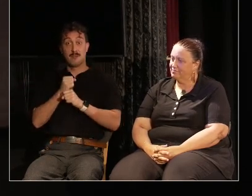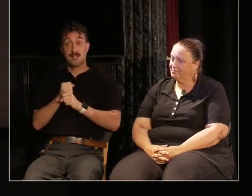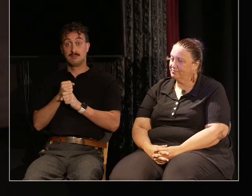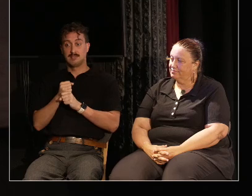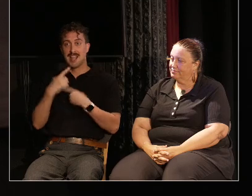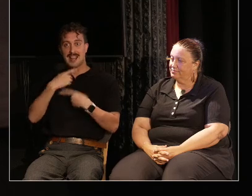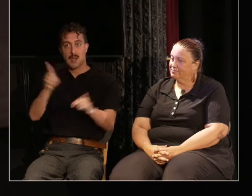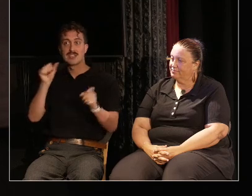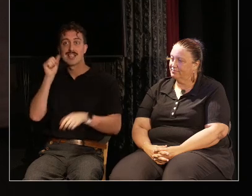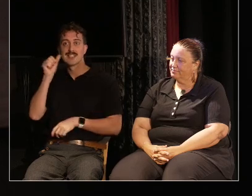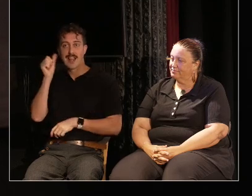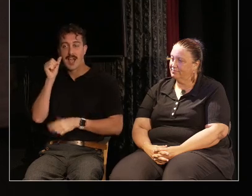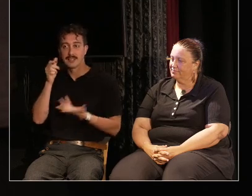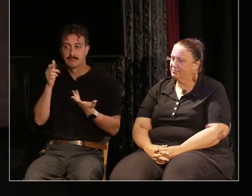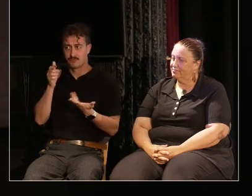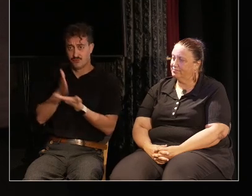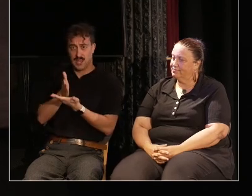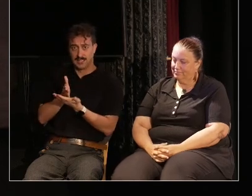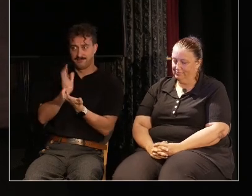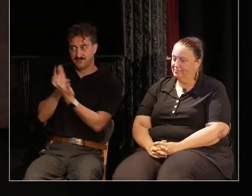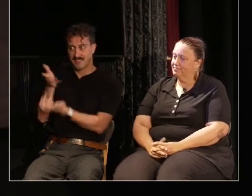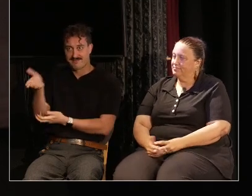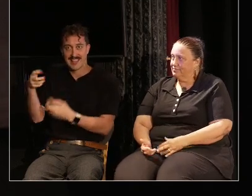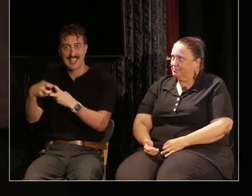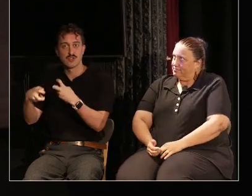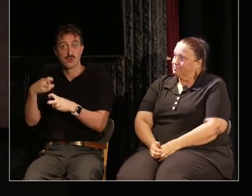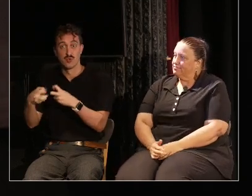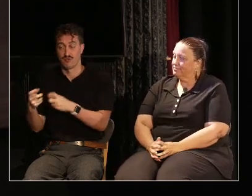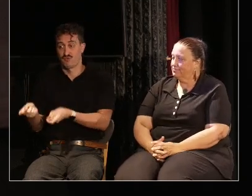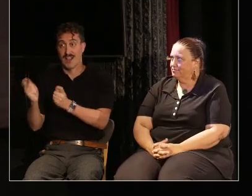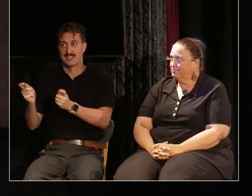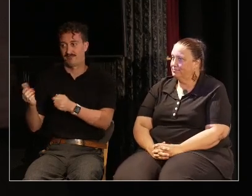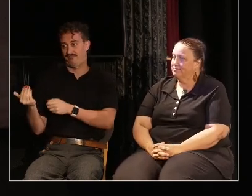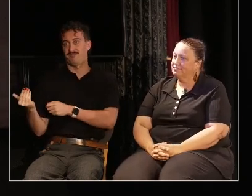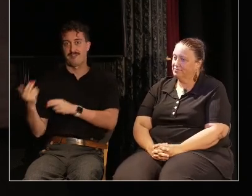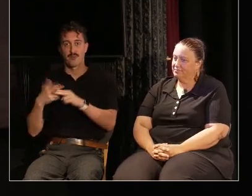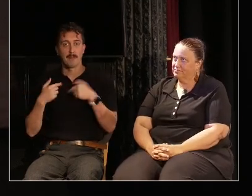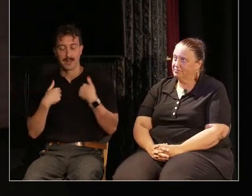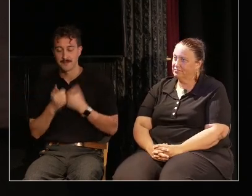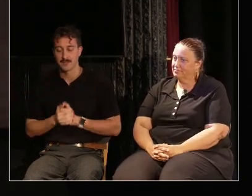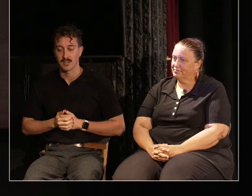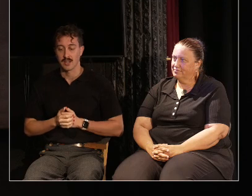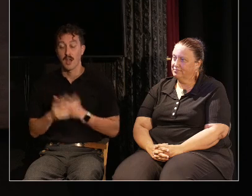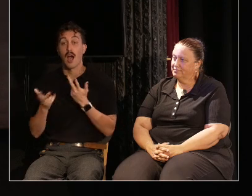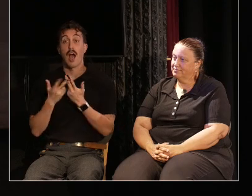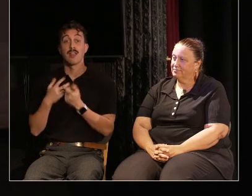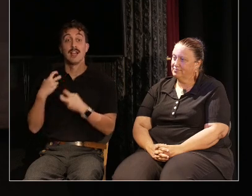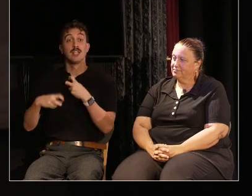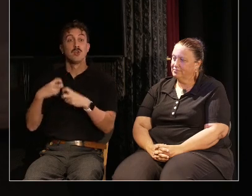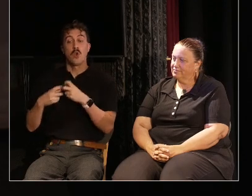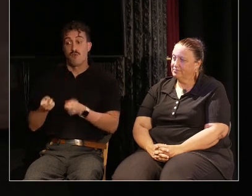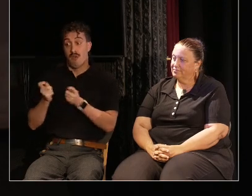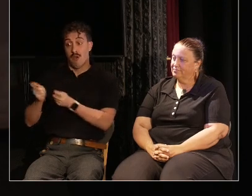speaks directly to that issue that was raised with me last week on the ground. The other big issues that are constantly raised with me are around mental